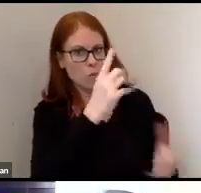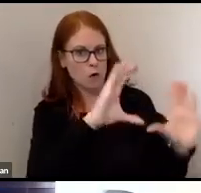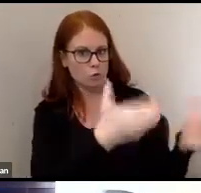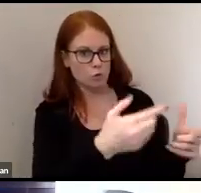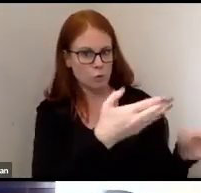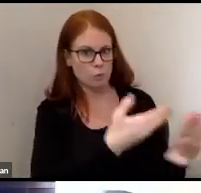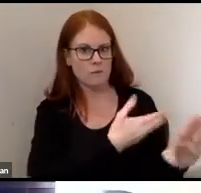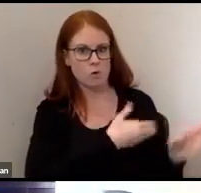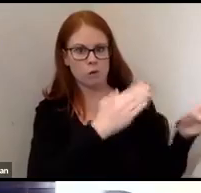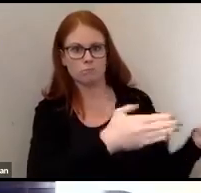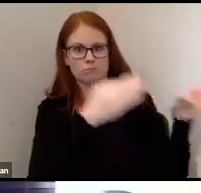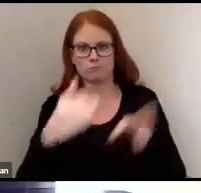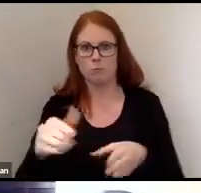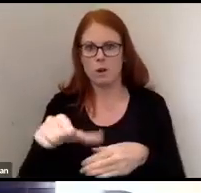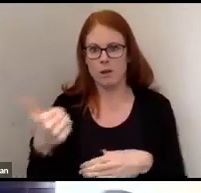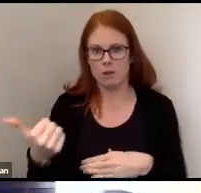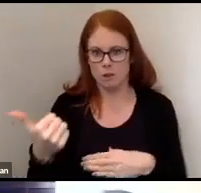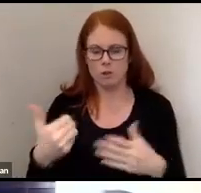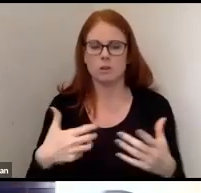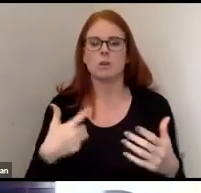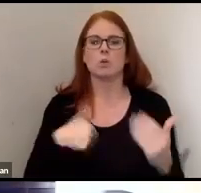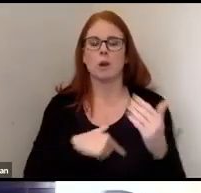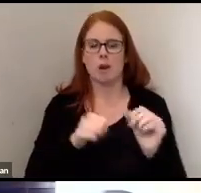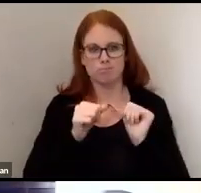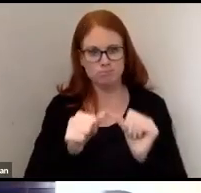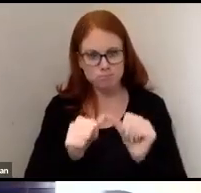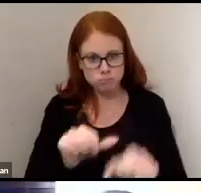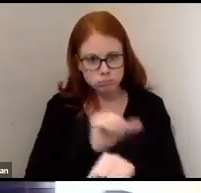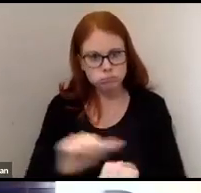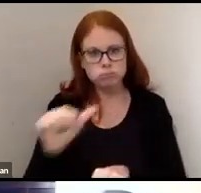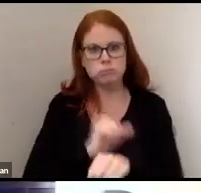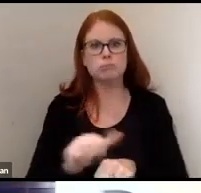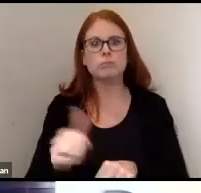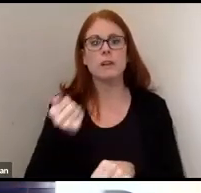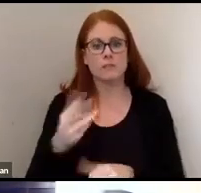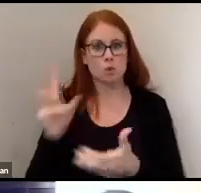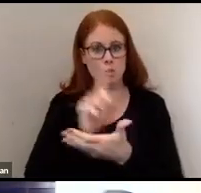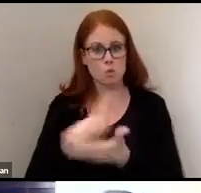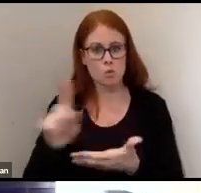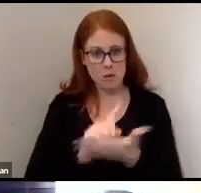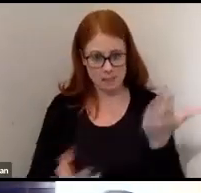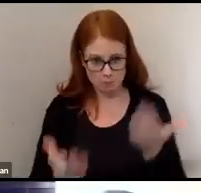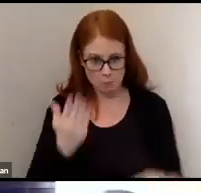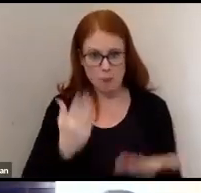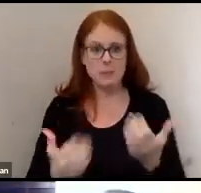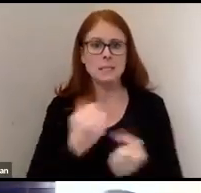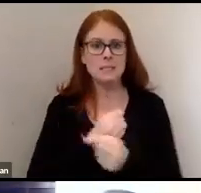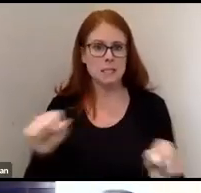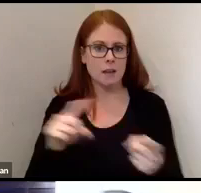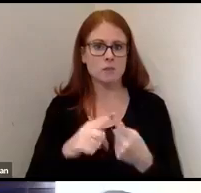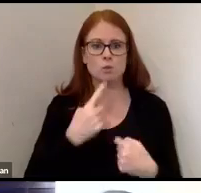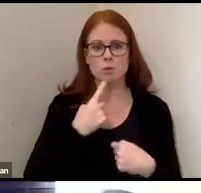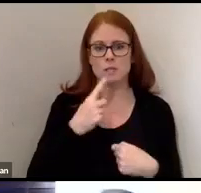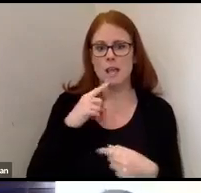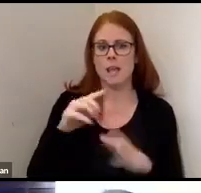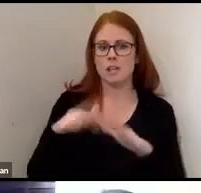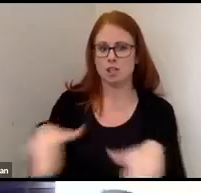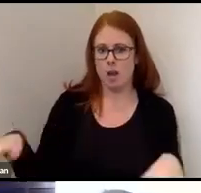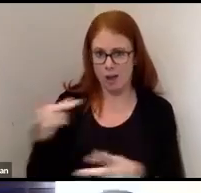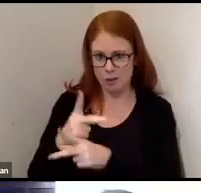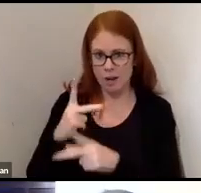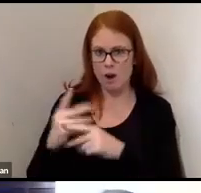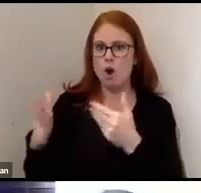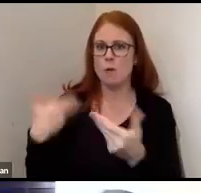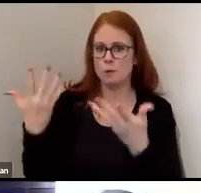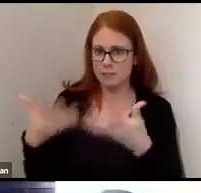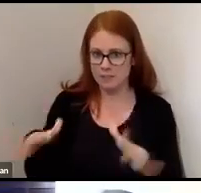services mostly out of the way. At this rate, in a few weeks, we probably can say the same thing about childcare or being very close to that.